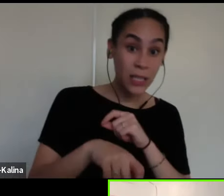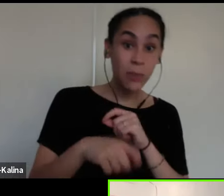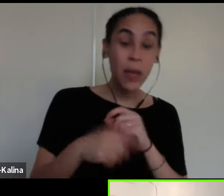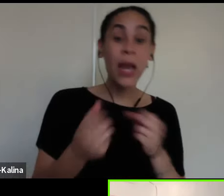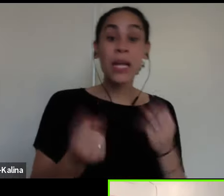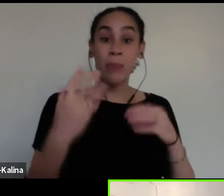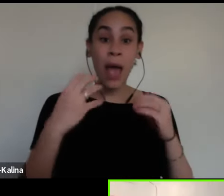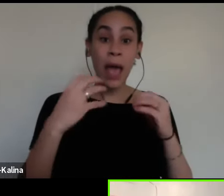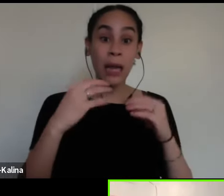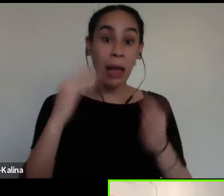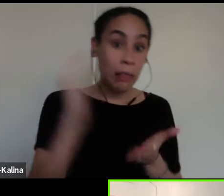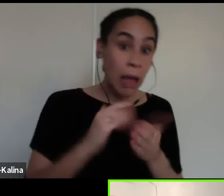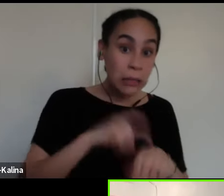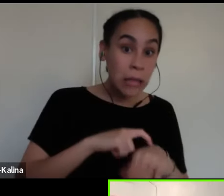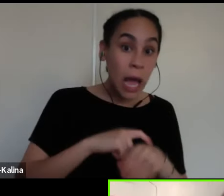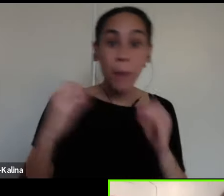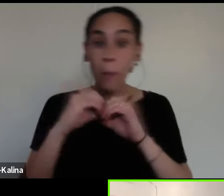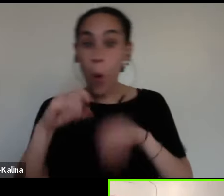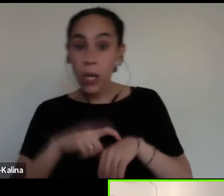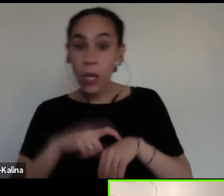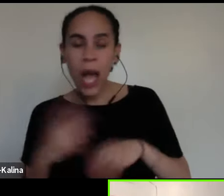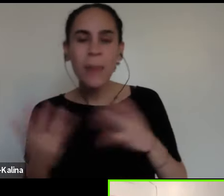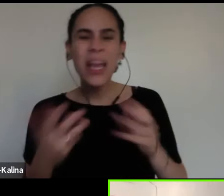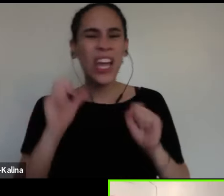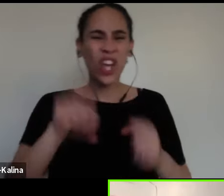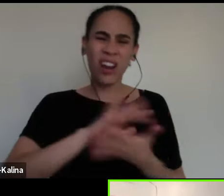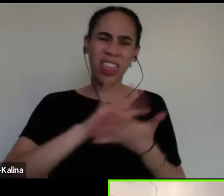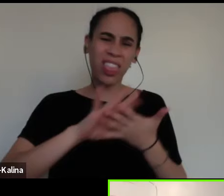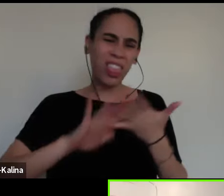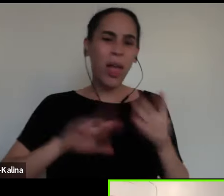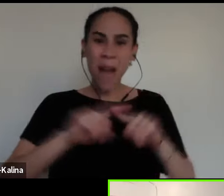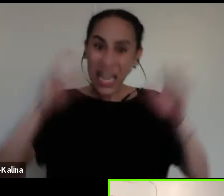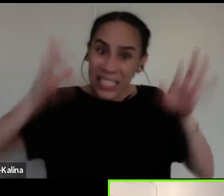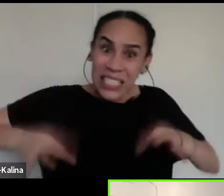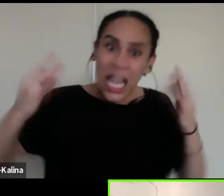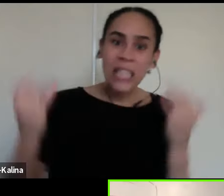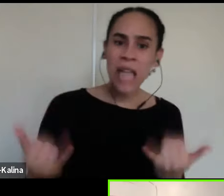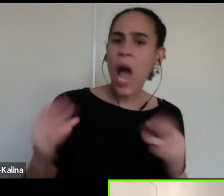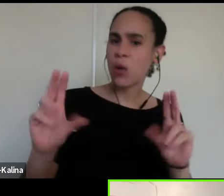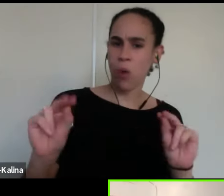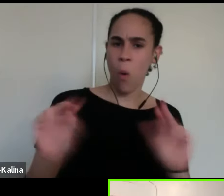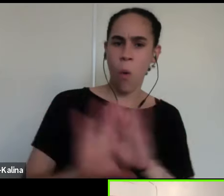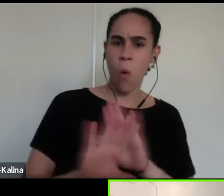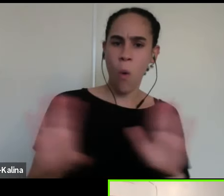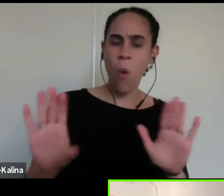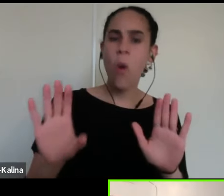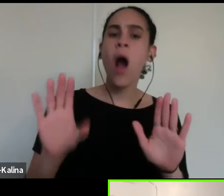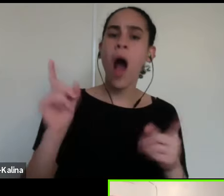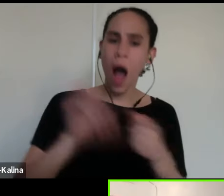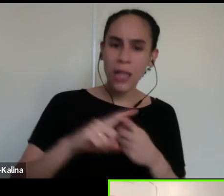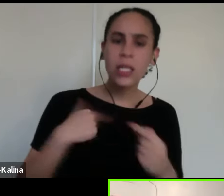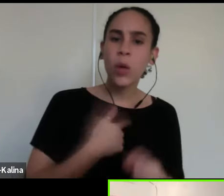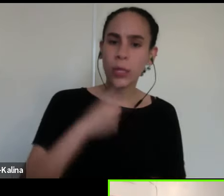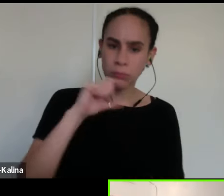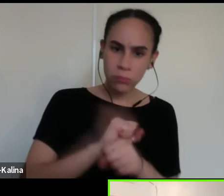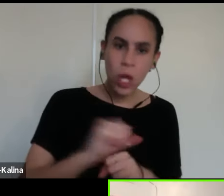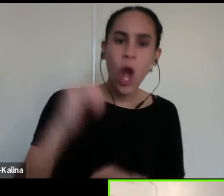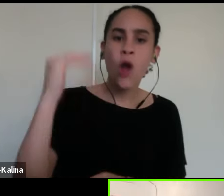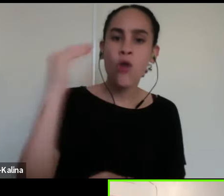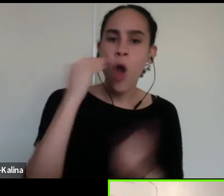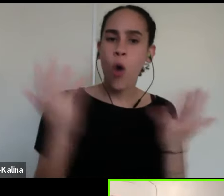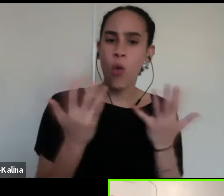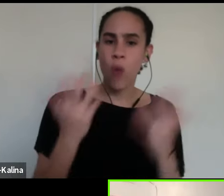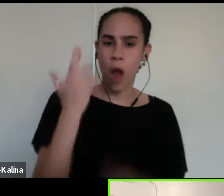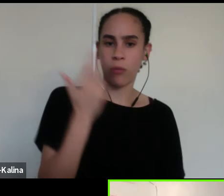it could be any of those things, but let's not make that decision today until we actually know what the heart of it is. And so, first